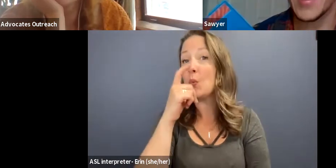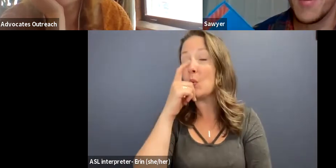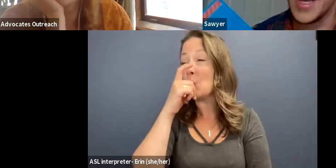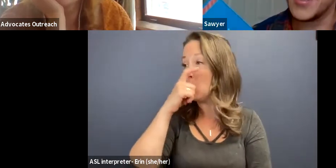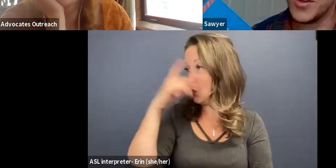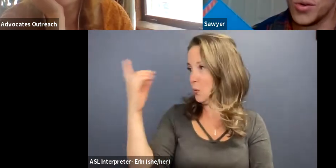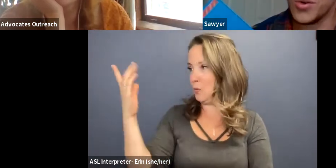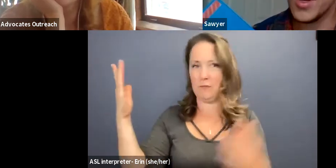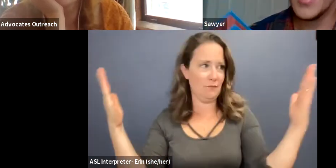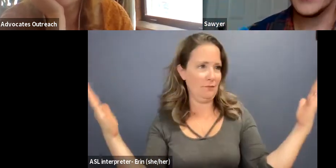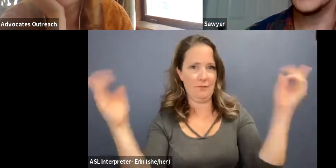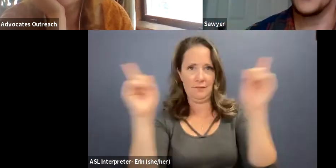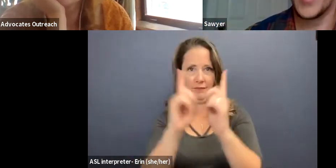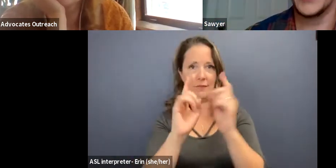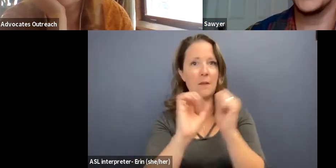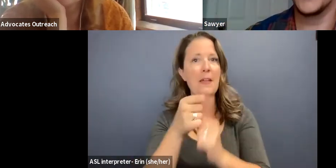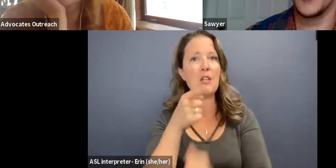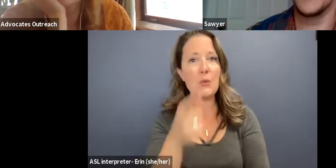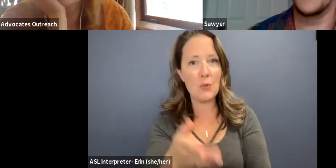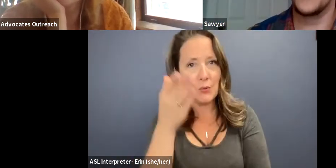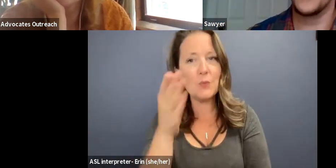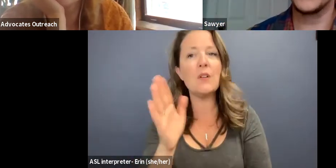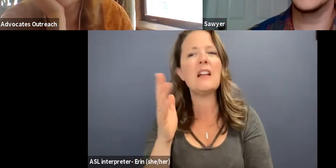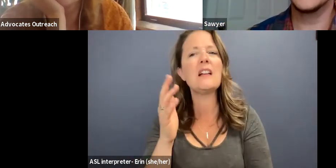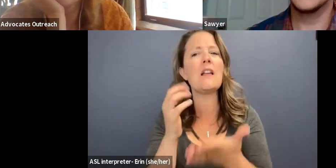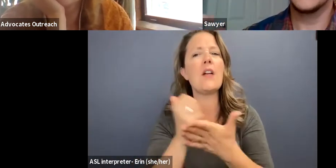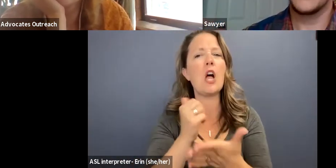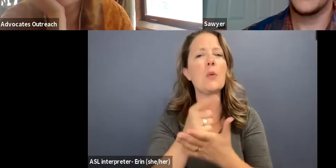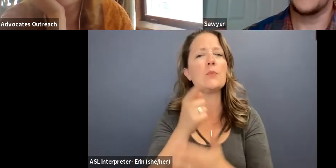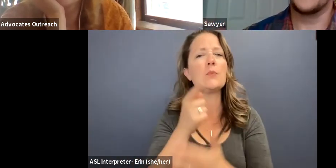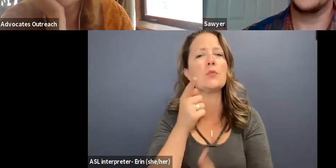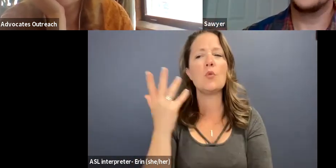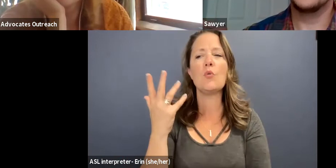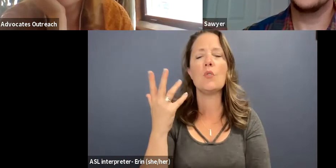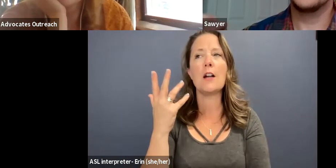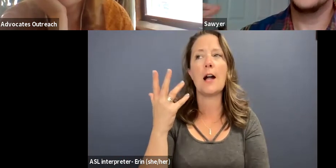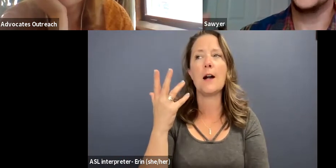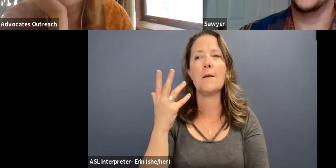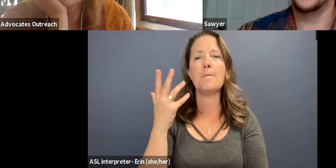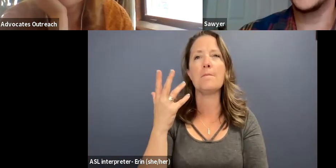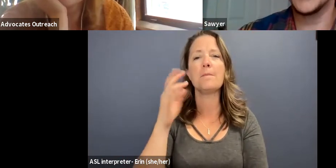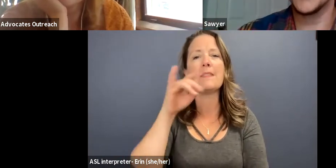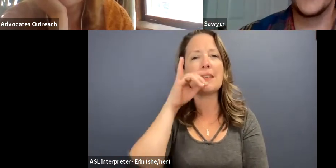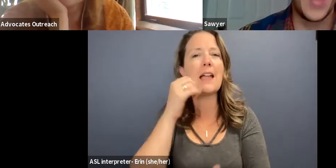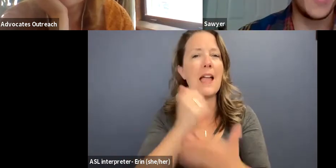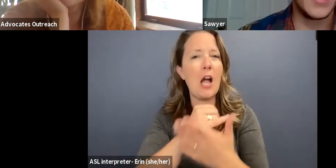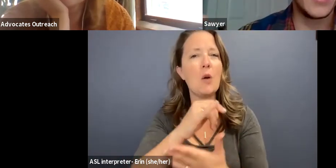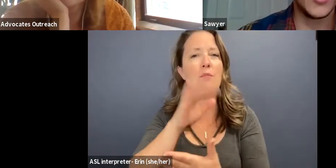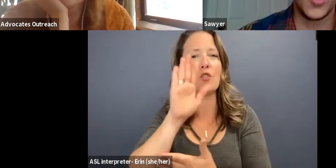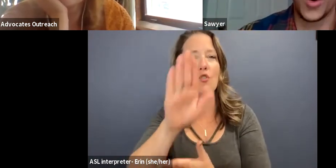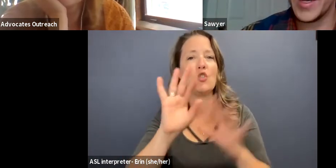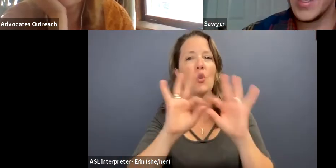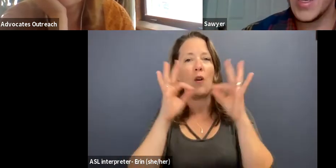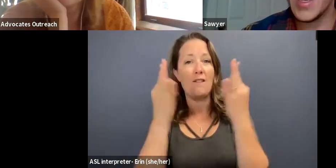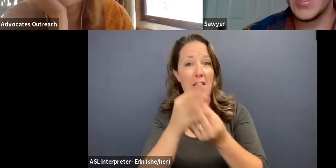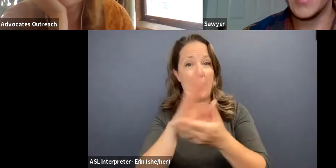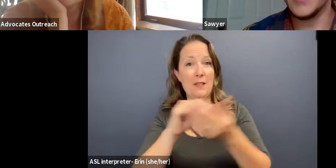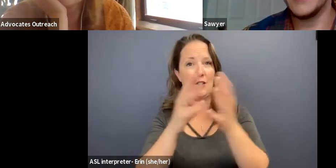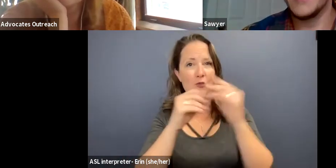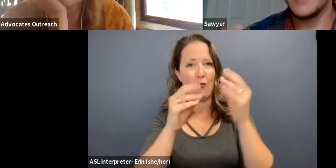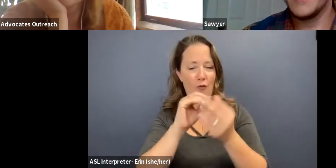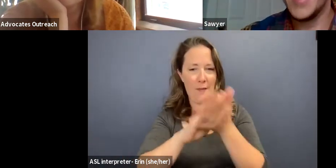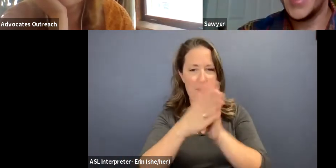from. So it's the idea that like, you know, it came from these, sperm came from one body and egg came from another body. They've got